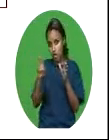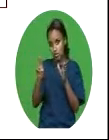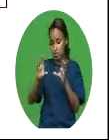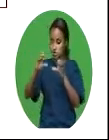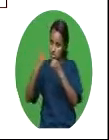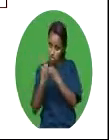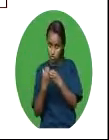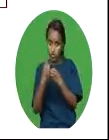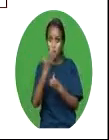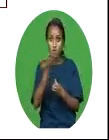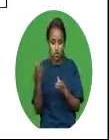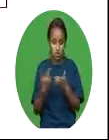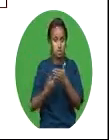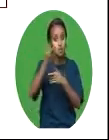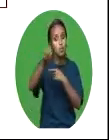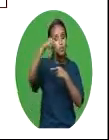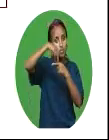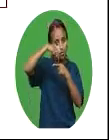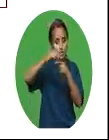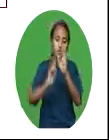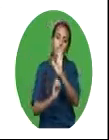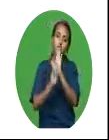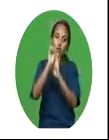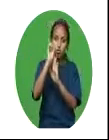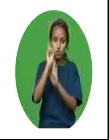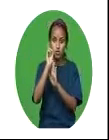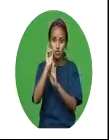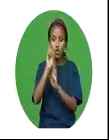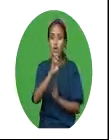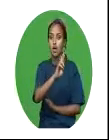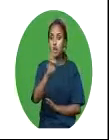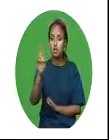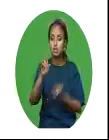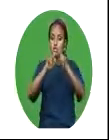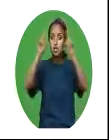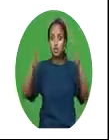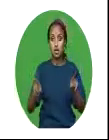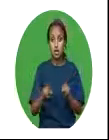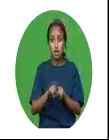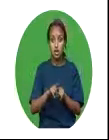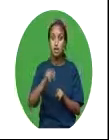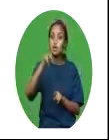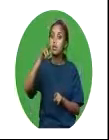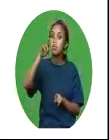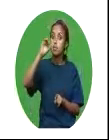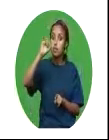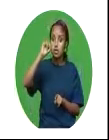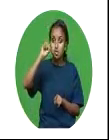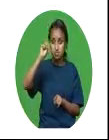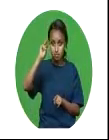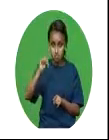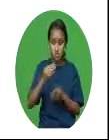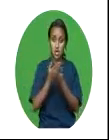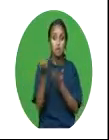is therefore perpendicular to the development of a right rectangular prism elements